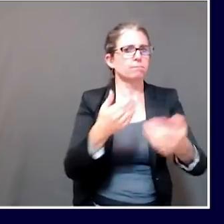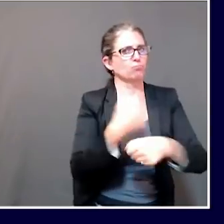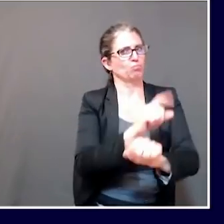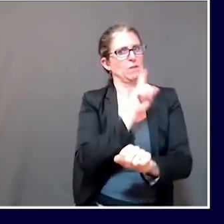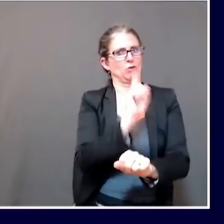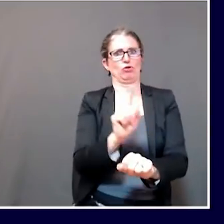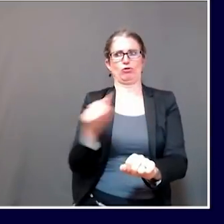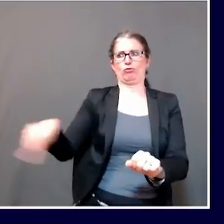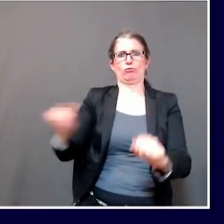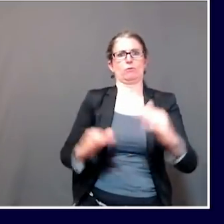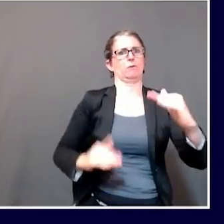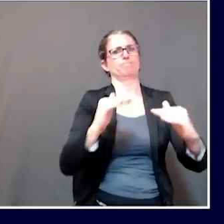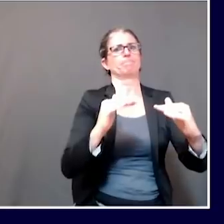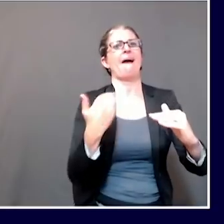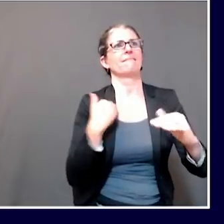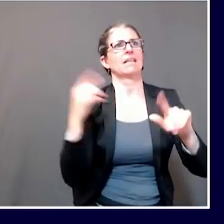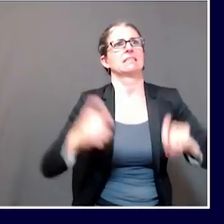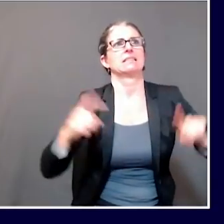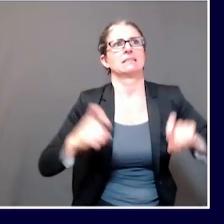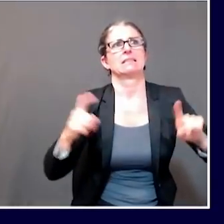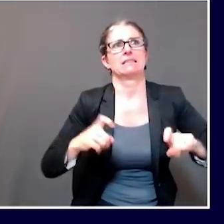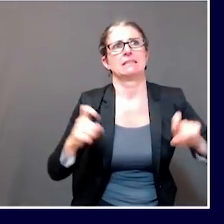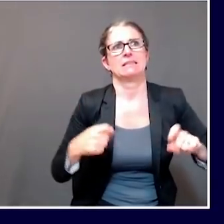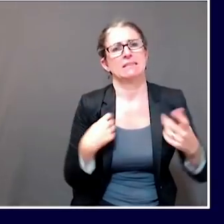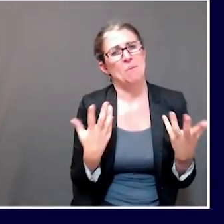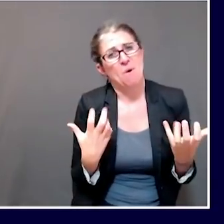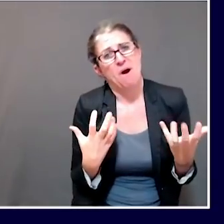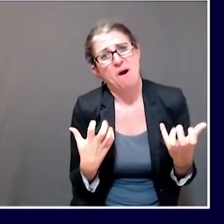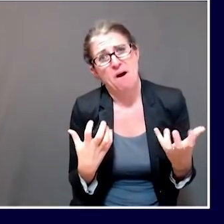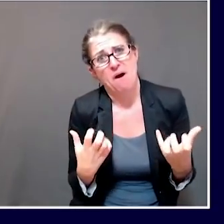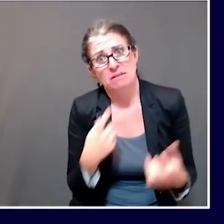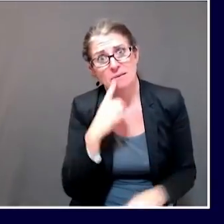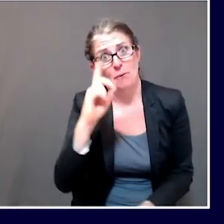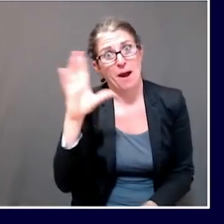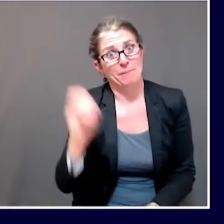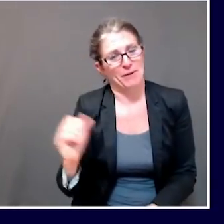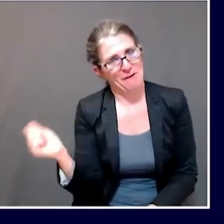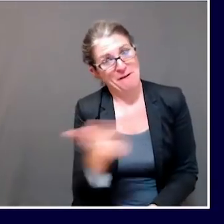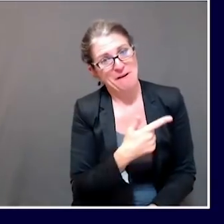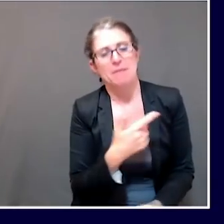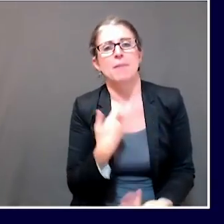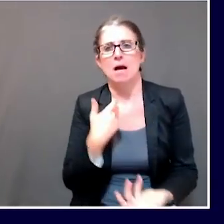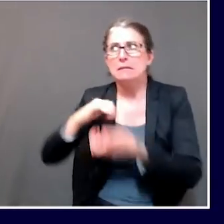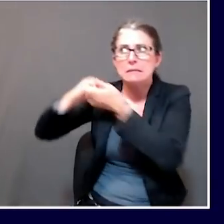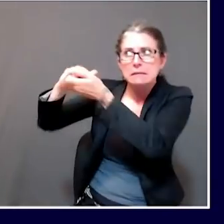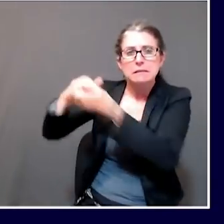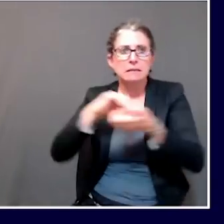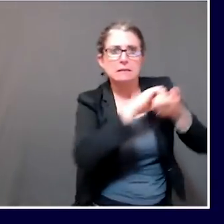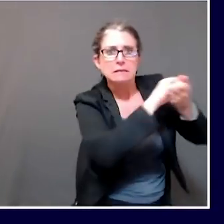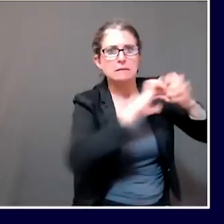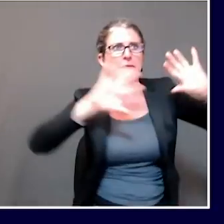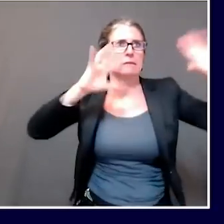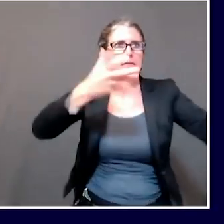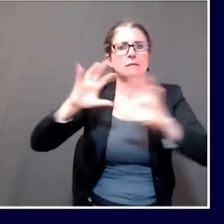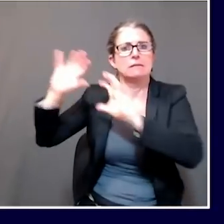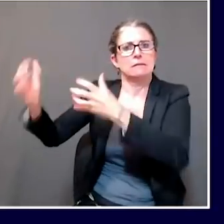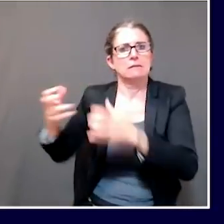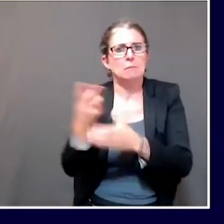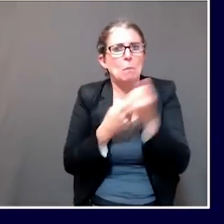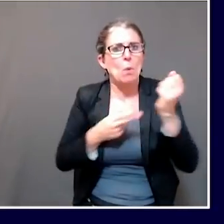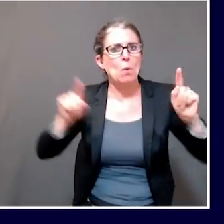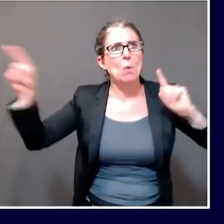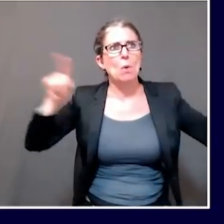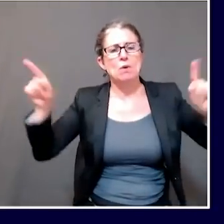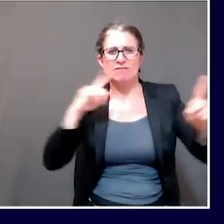be made, but we do work very closely with the growing community, because they, of course, have an interest in doing the right thing here, which